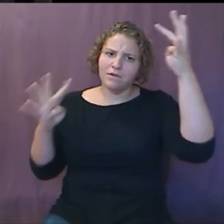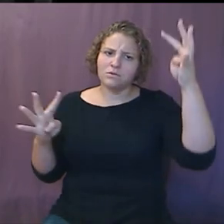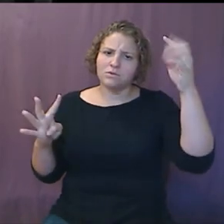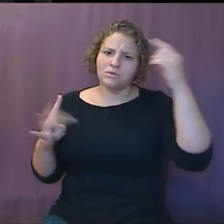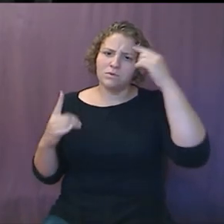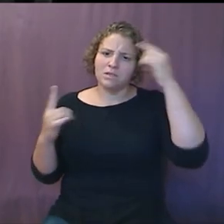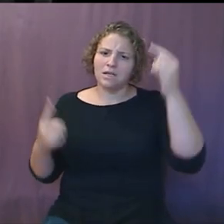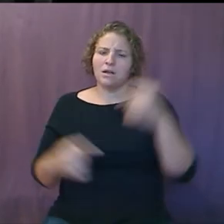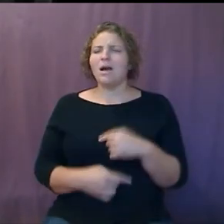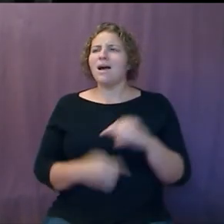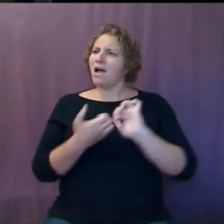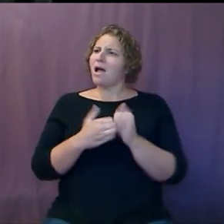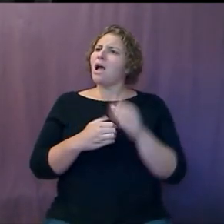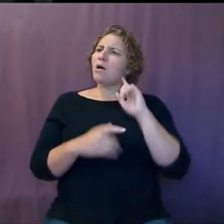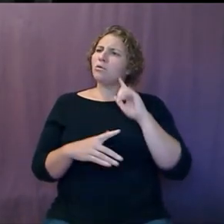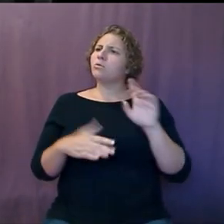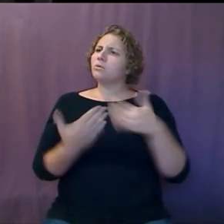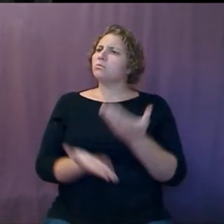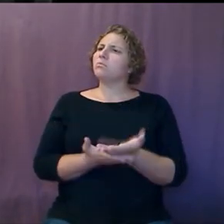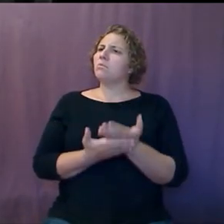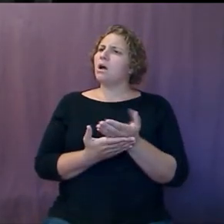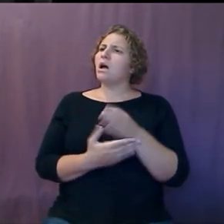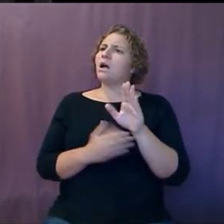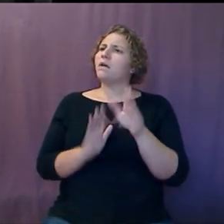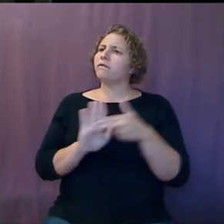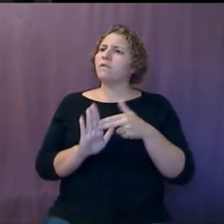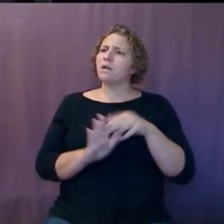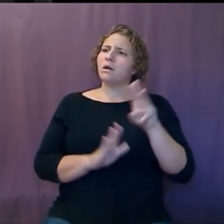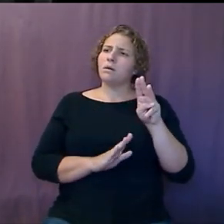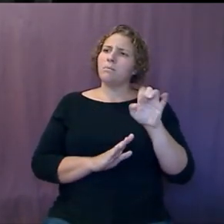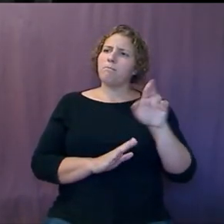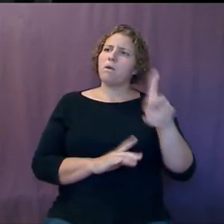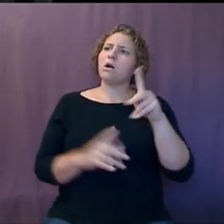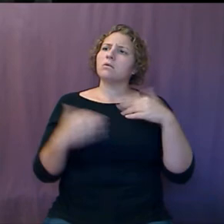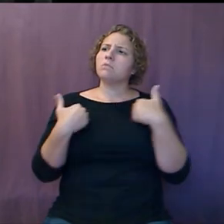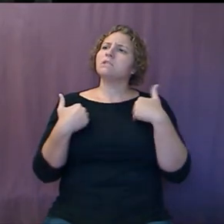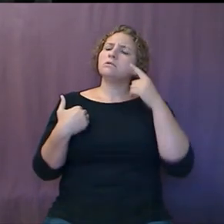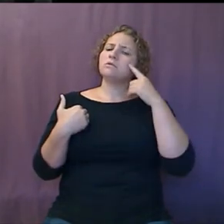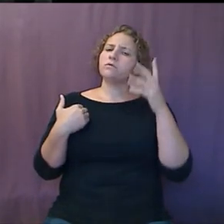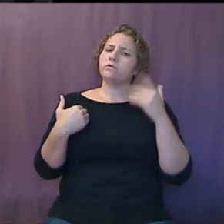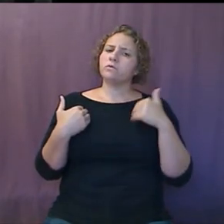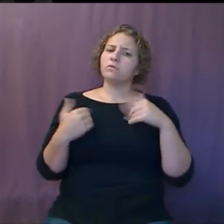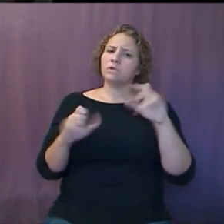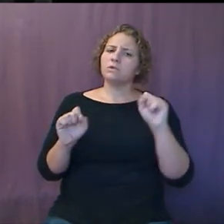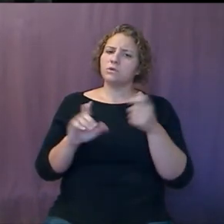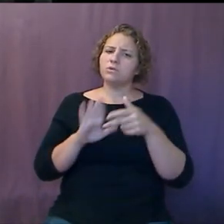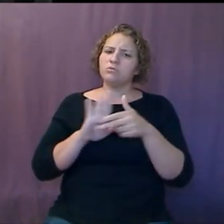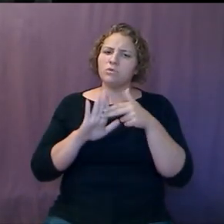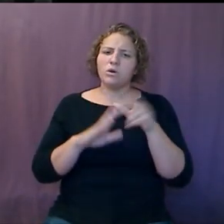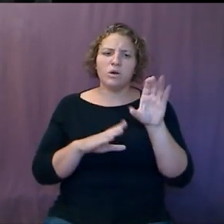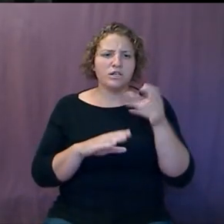how do we bring about this mark of the beast what do you think fellas I know I how about a little chip we can put in their hand